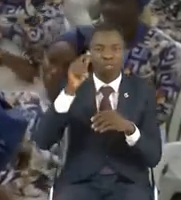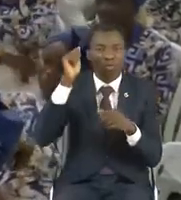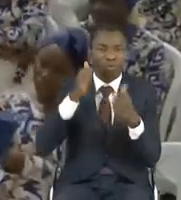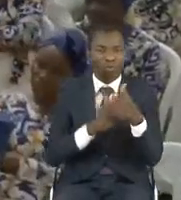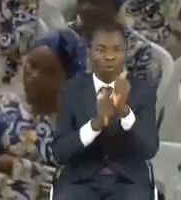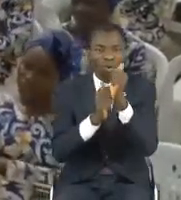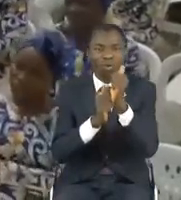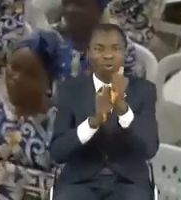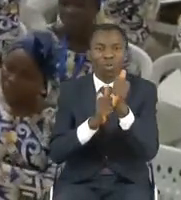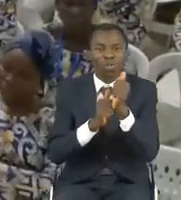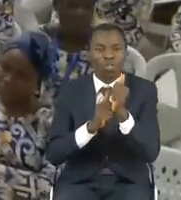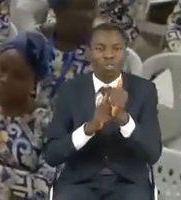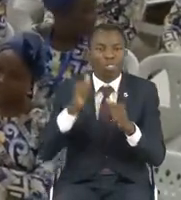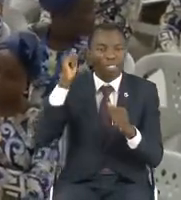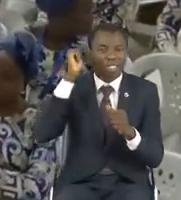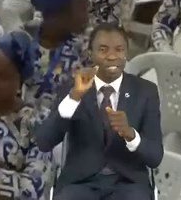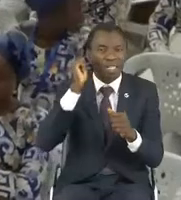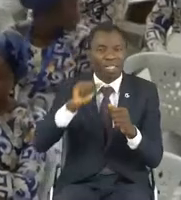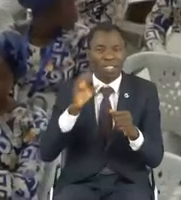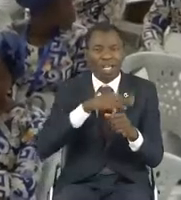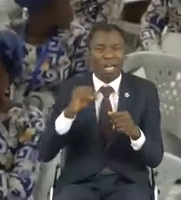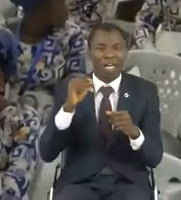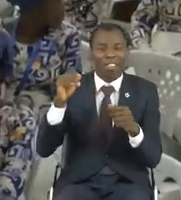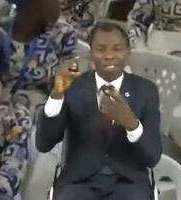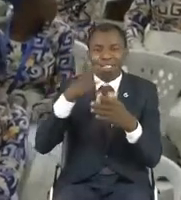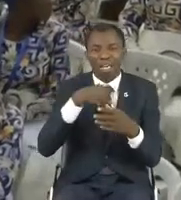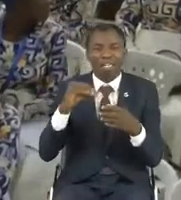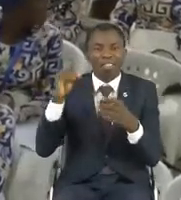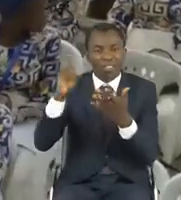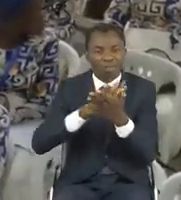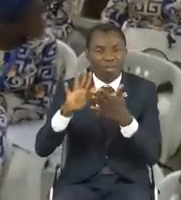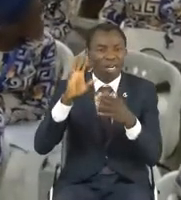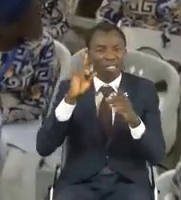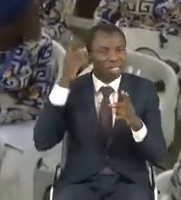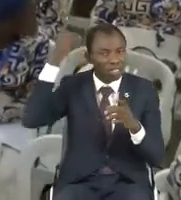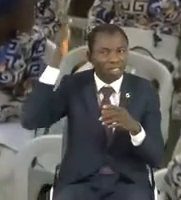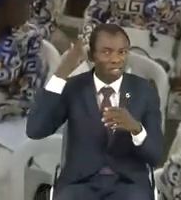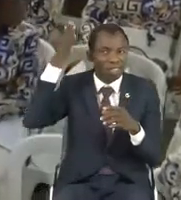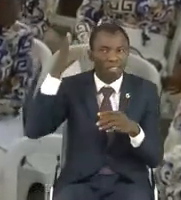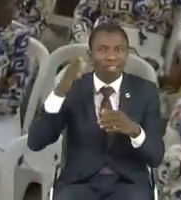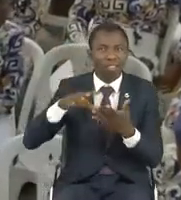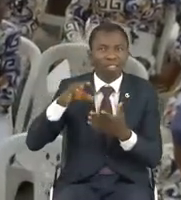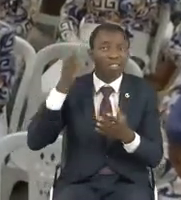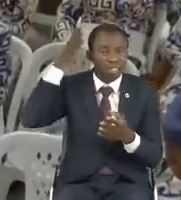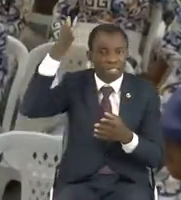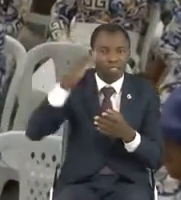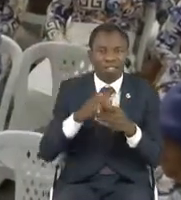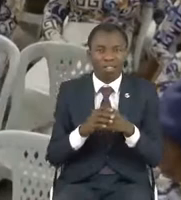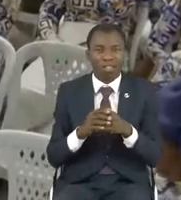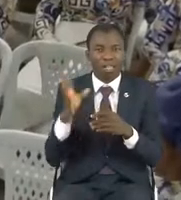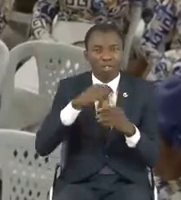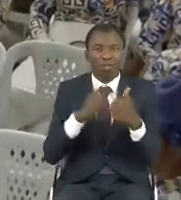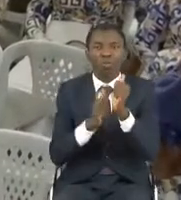you find destiny. That's a disciple. It's a follower. And he's following the